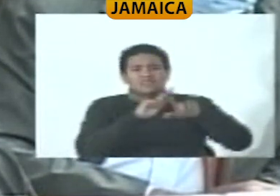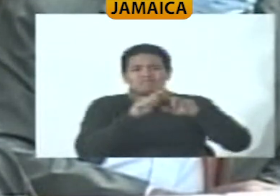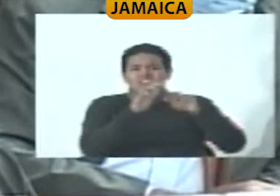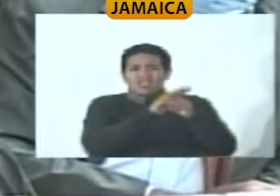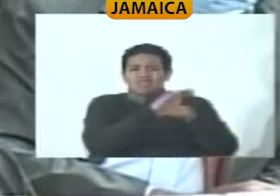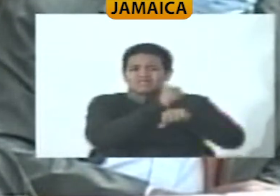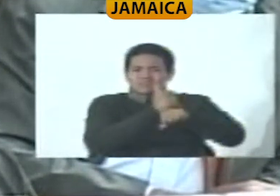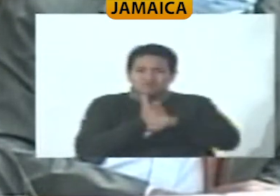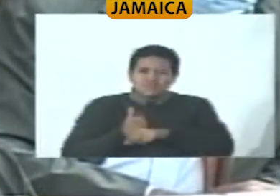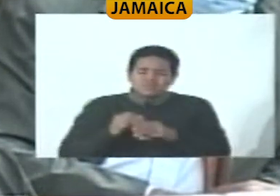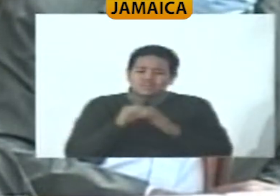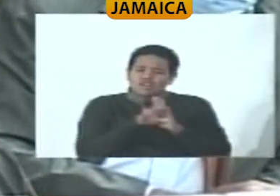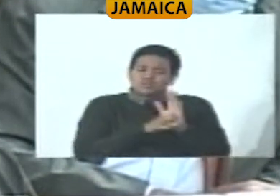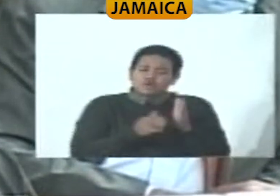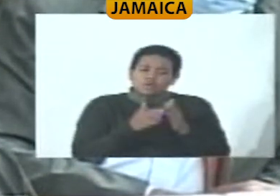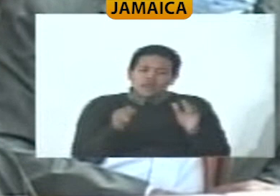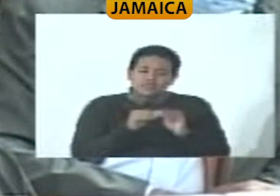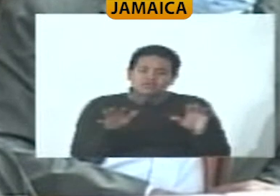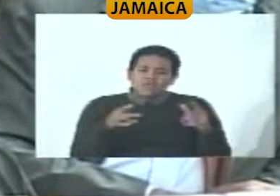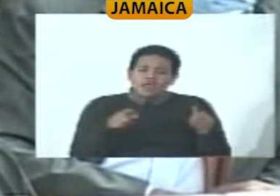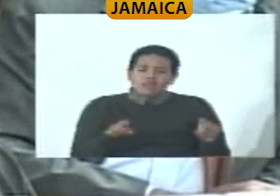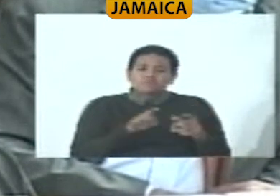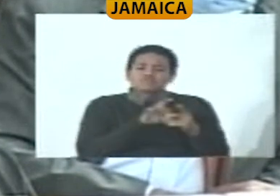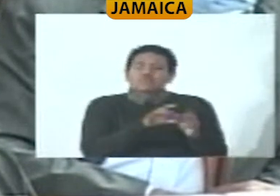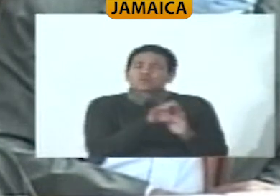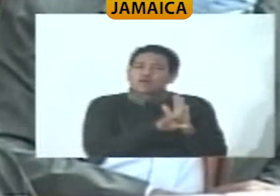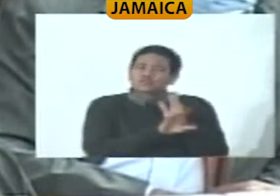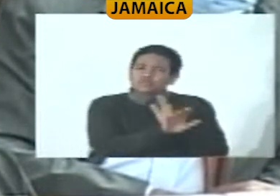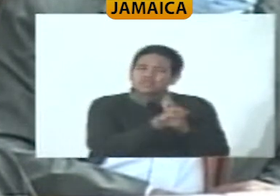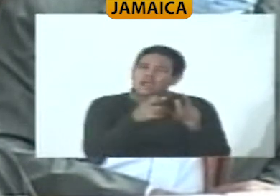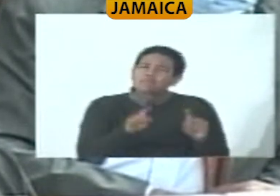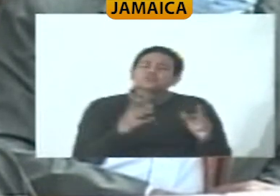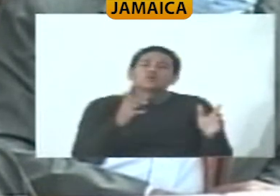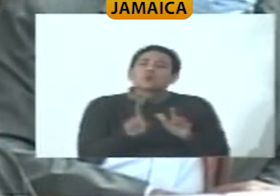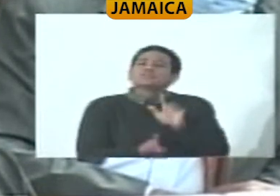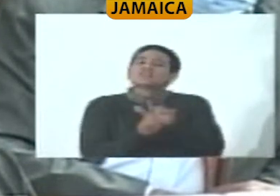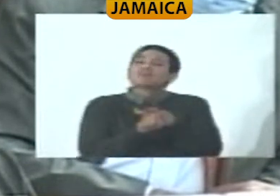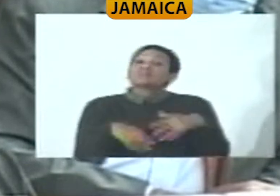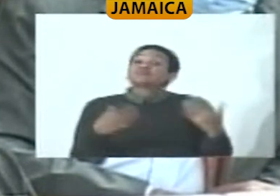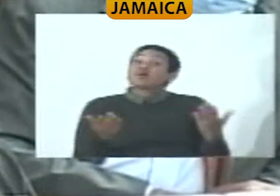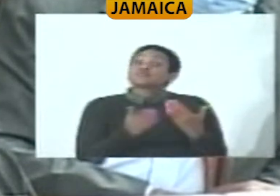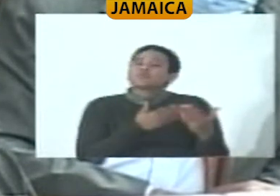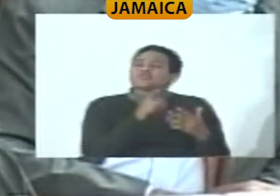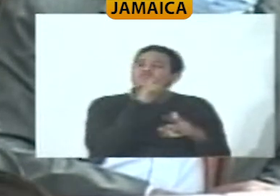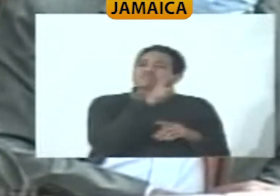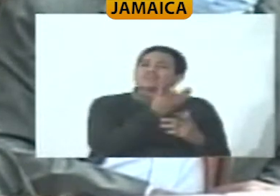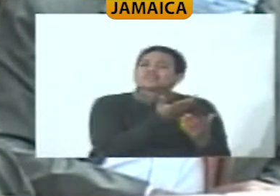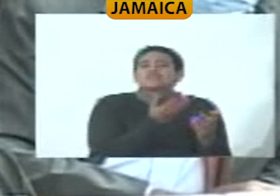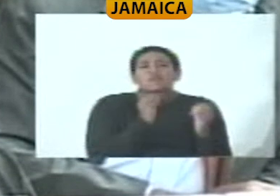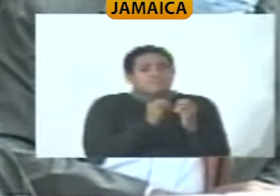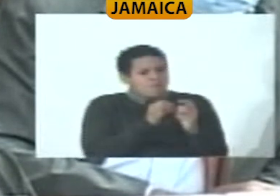relevant section of the Constitution. So what arises then is whether it is tidier and